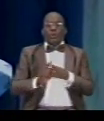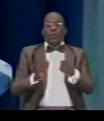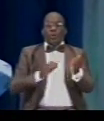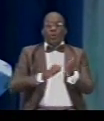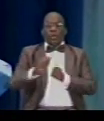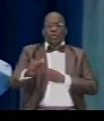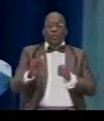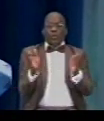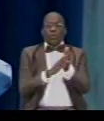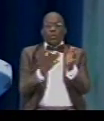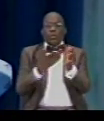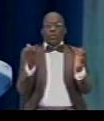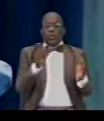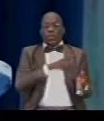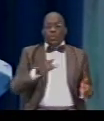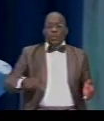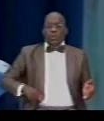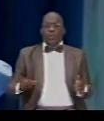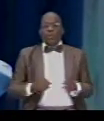Praise the Lord.